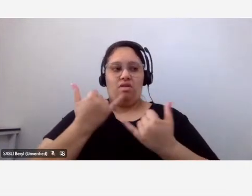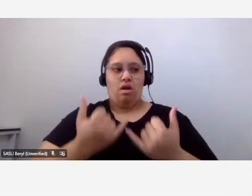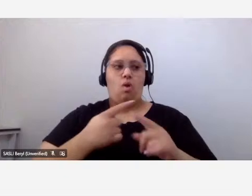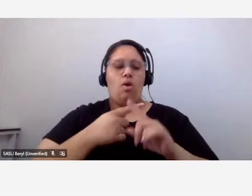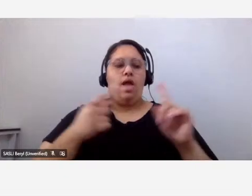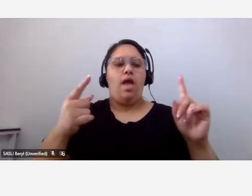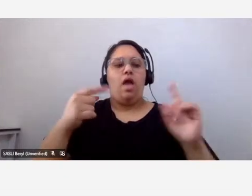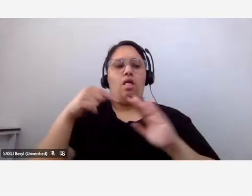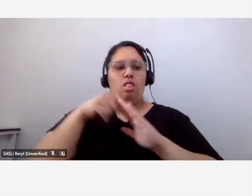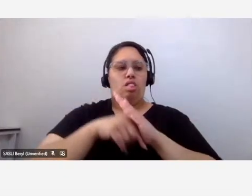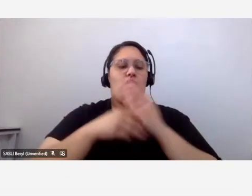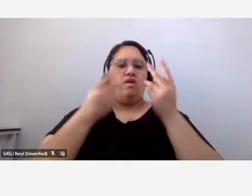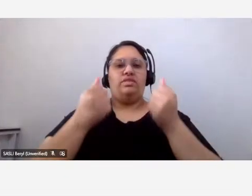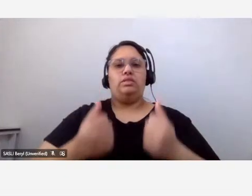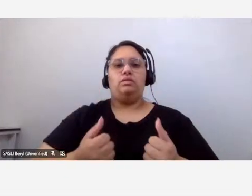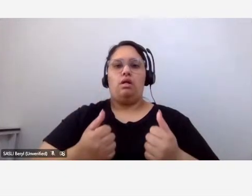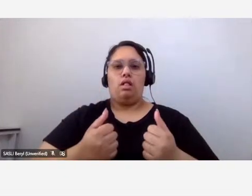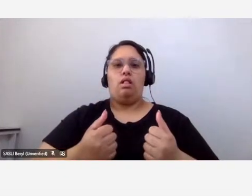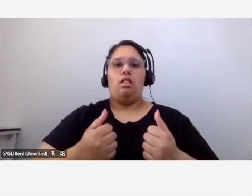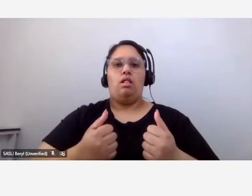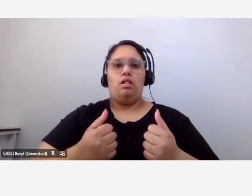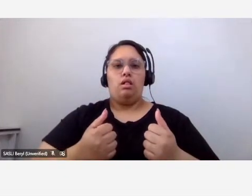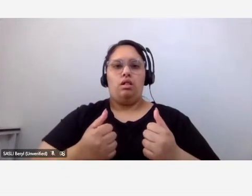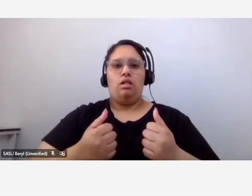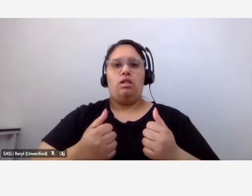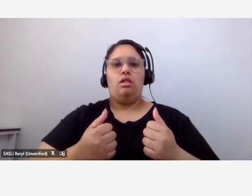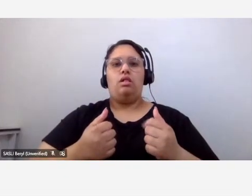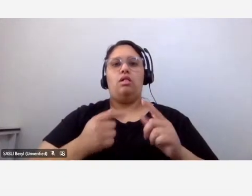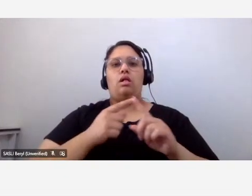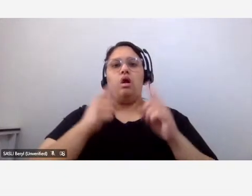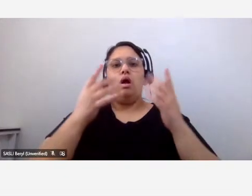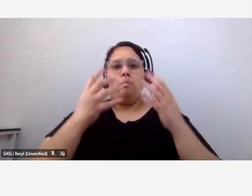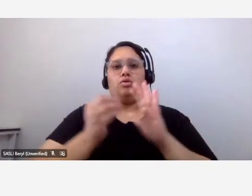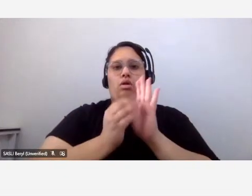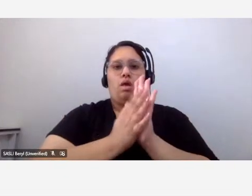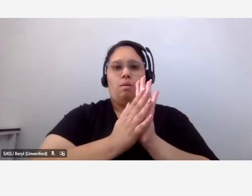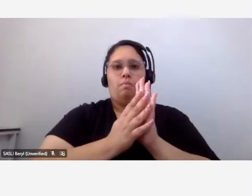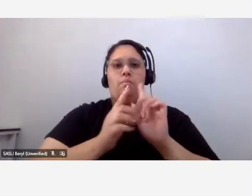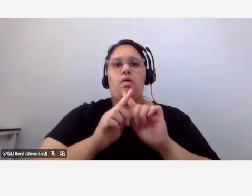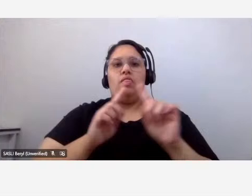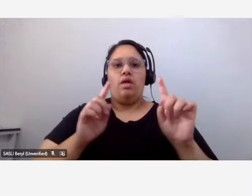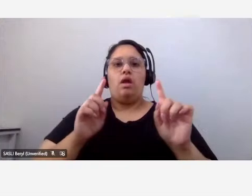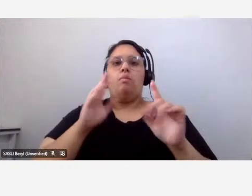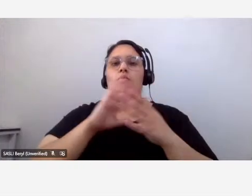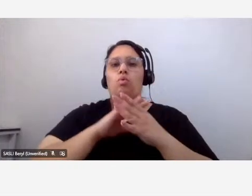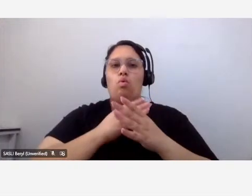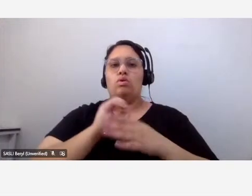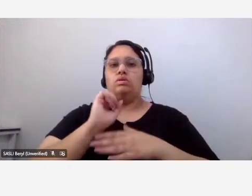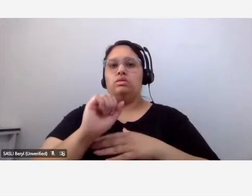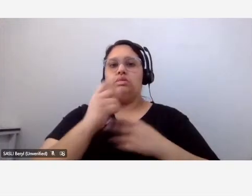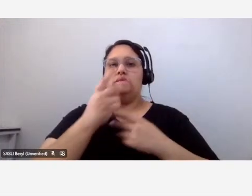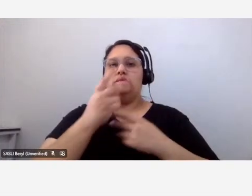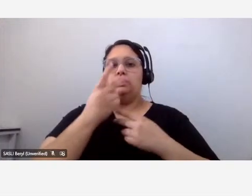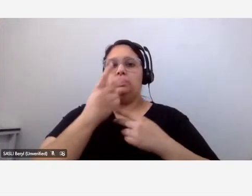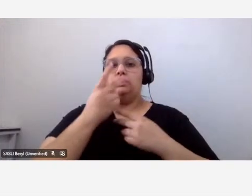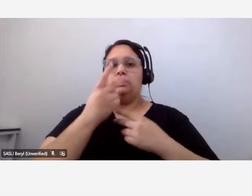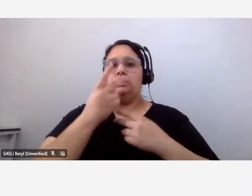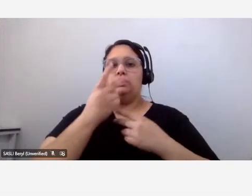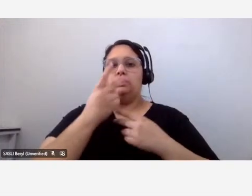declining fiscal environment and budget envelope. And because of the declining